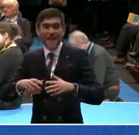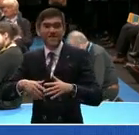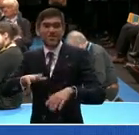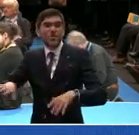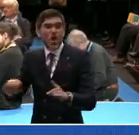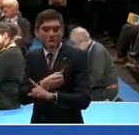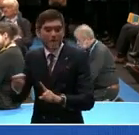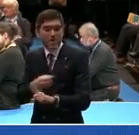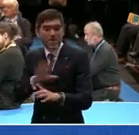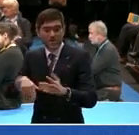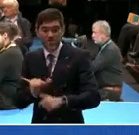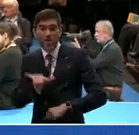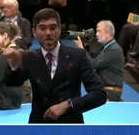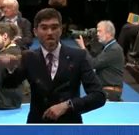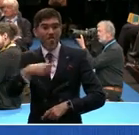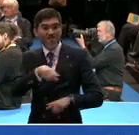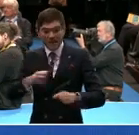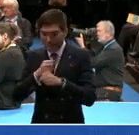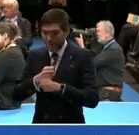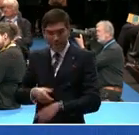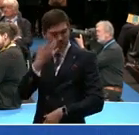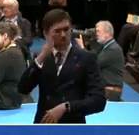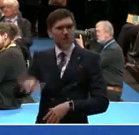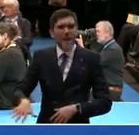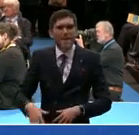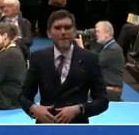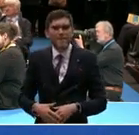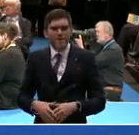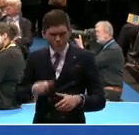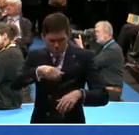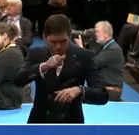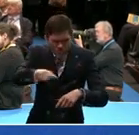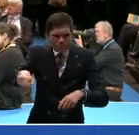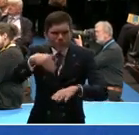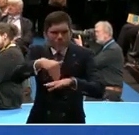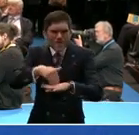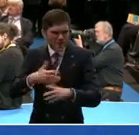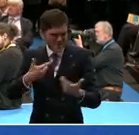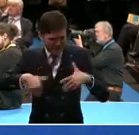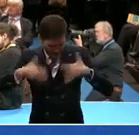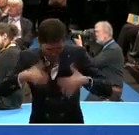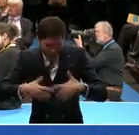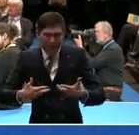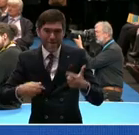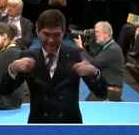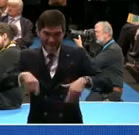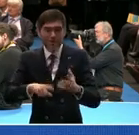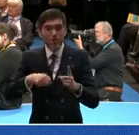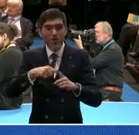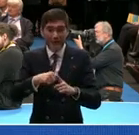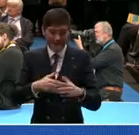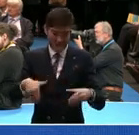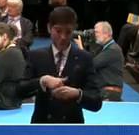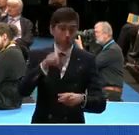abusers, criminals who have caused untold harm and devastation on our soil, including to women